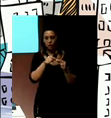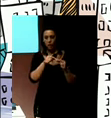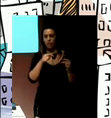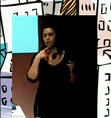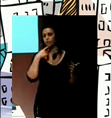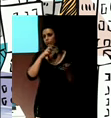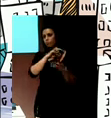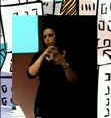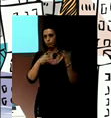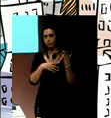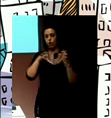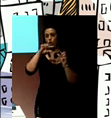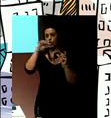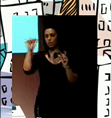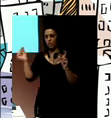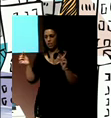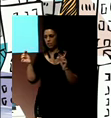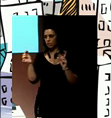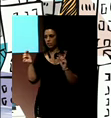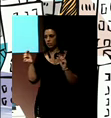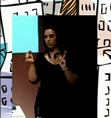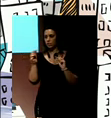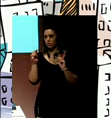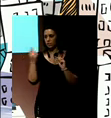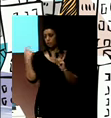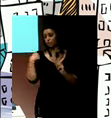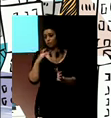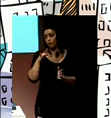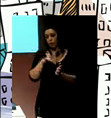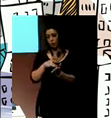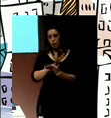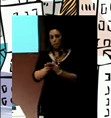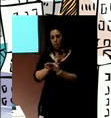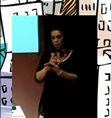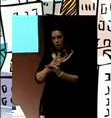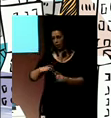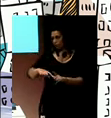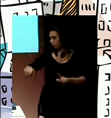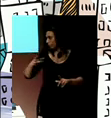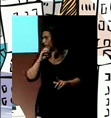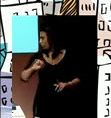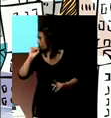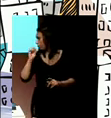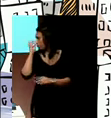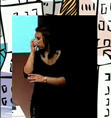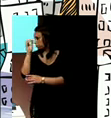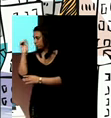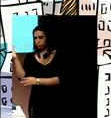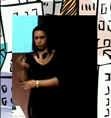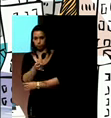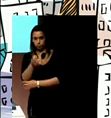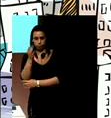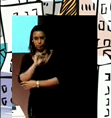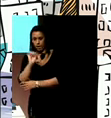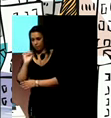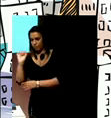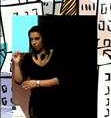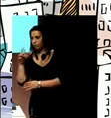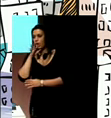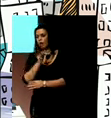Vodafone Foundation, Telefónica, El Corte Inglés. I have to moderate this fantastic